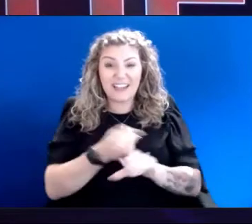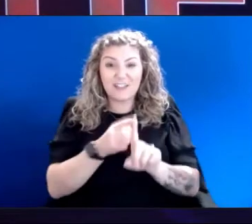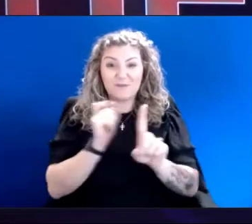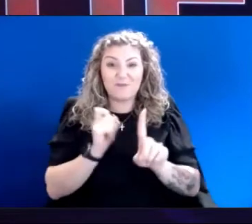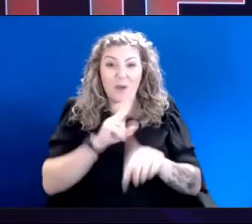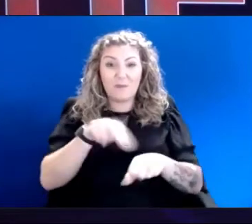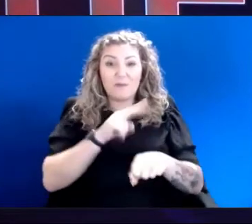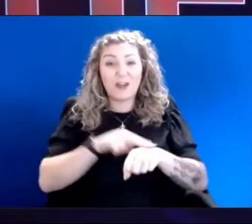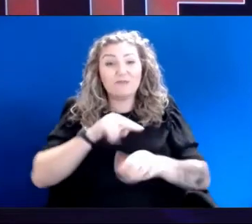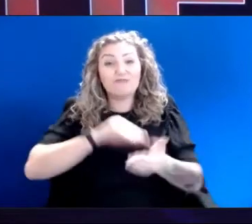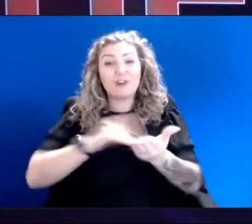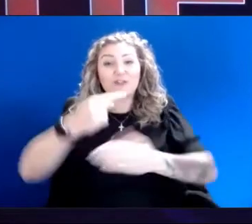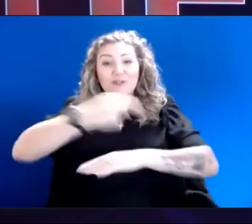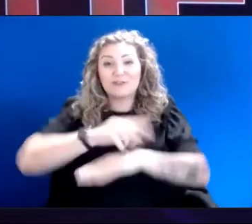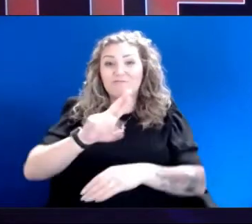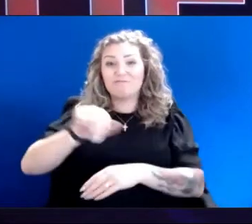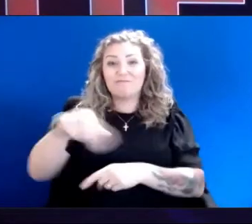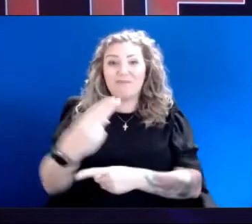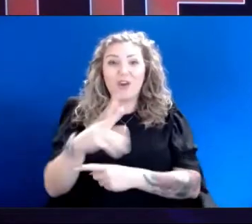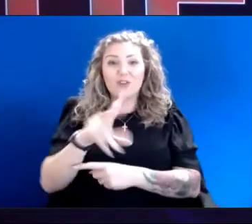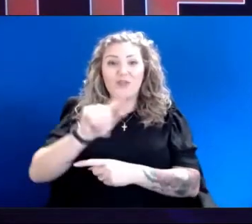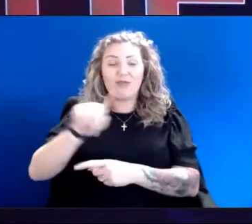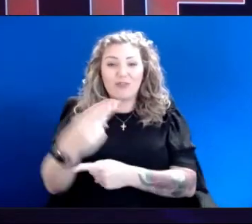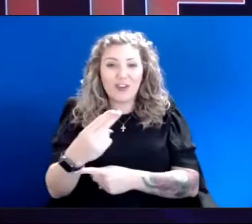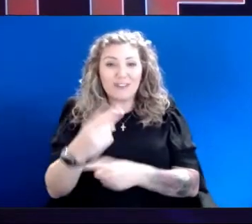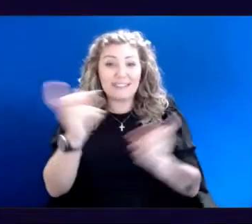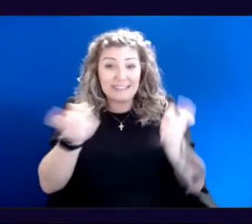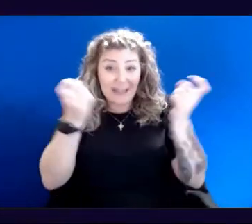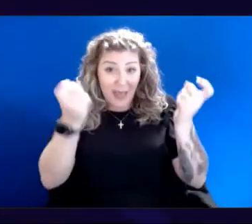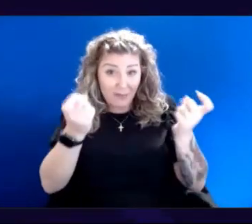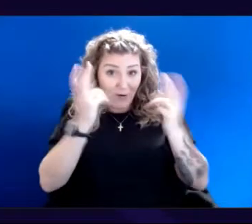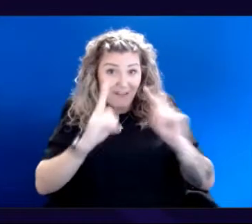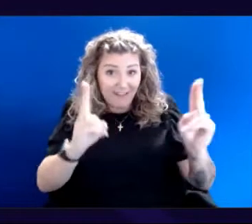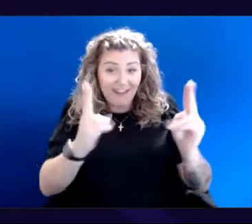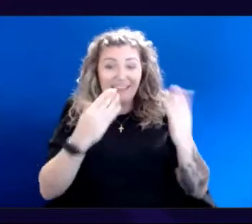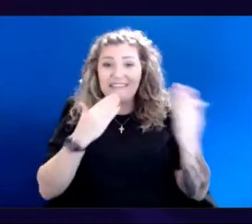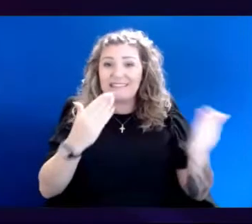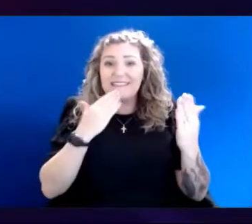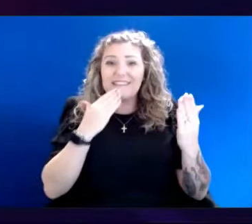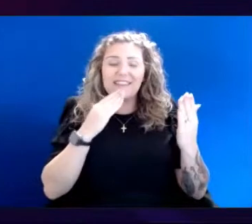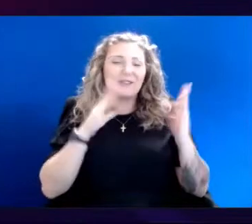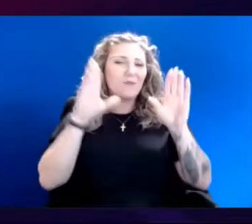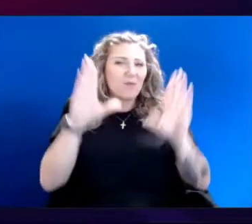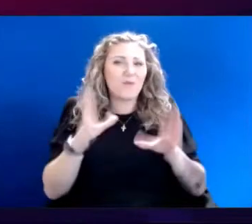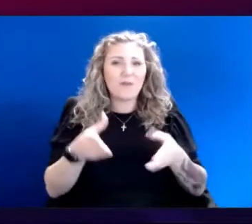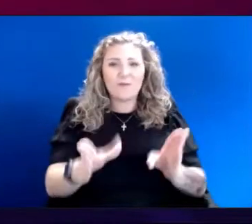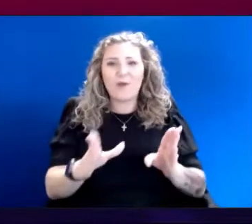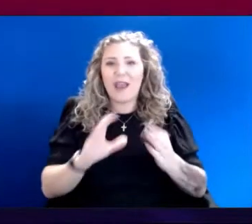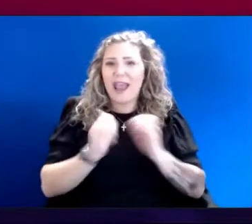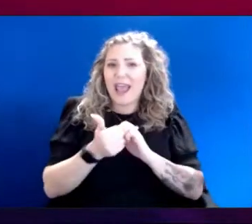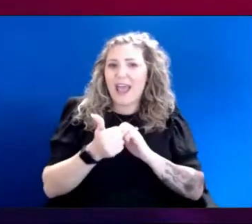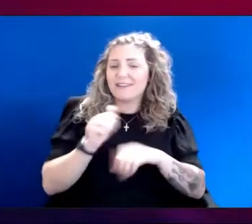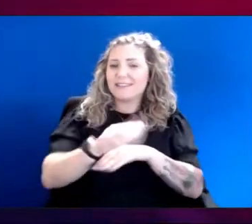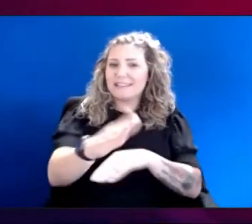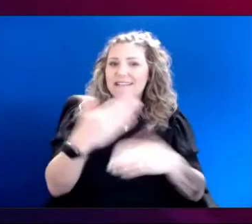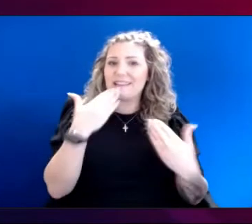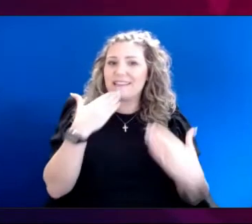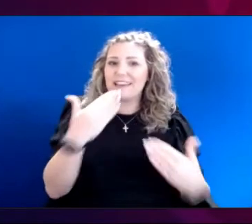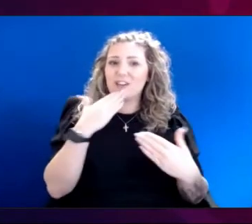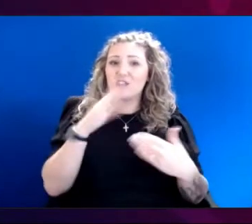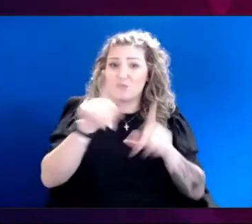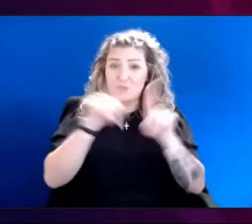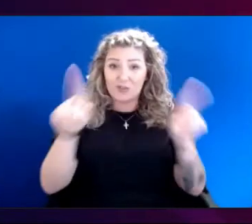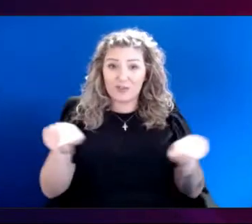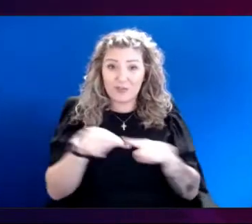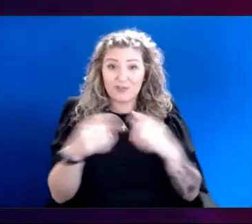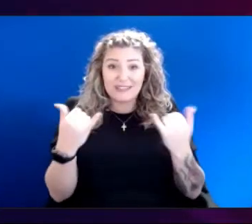30th. It's a day to celebrate and honor and say thank you to our doctors. We have a fantastic way you and your family can send a thank you. On your screen right now is a